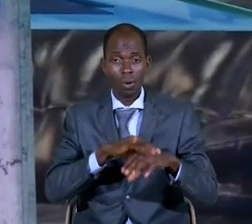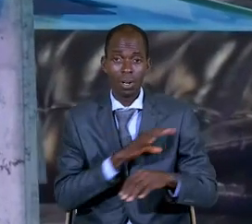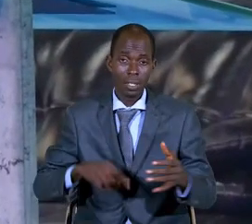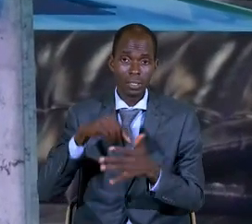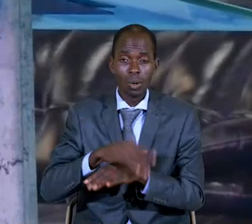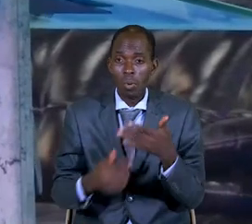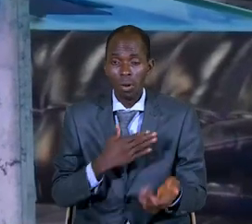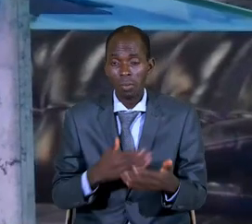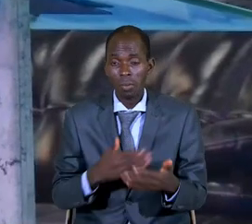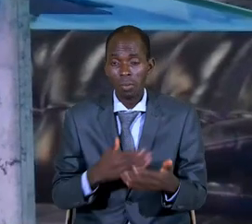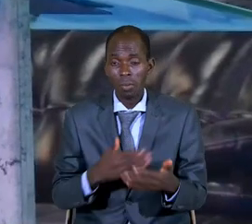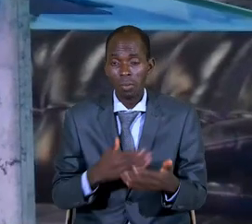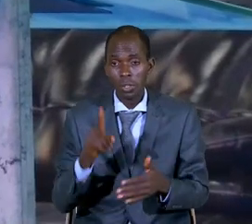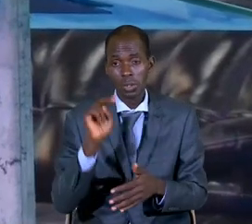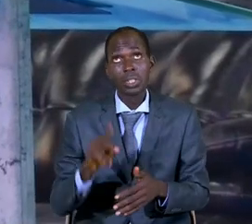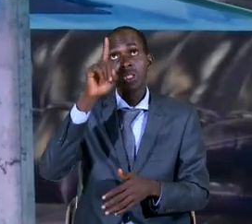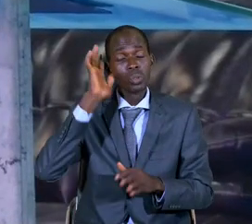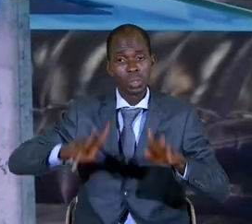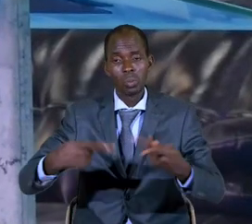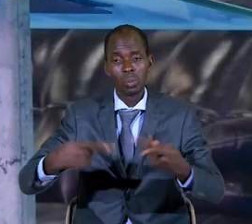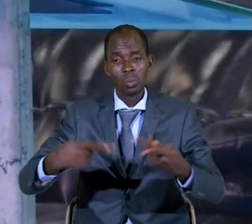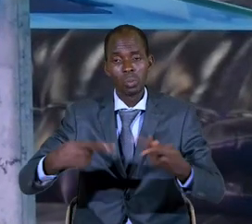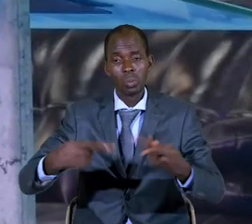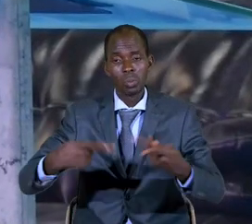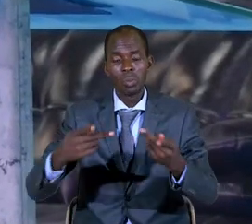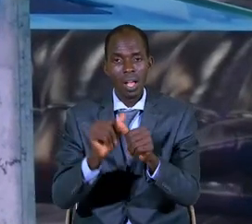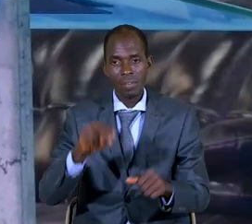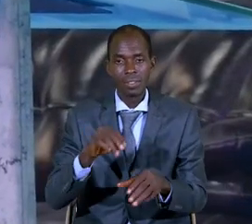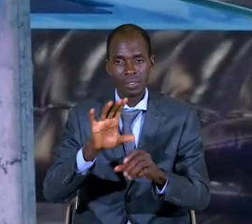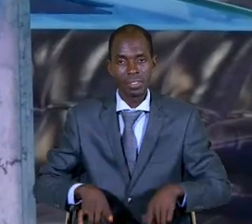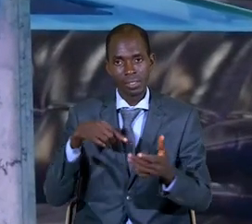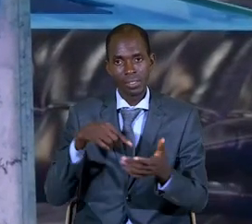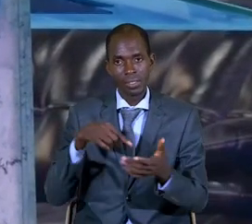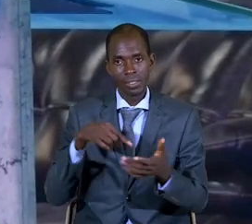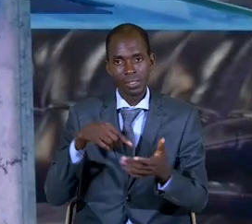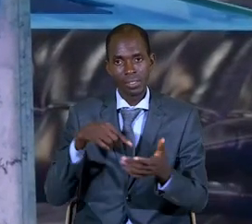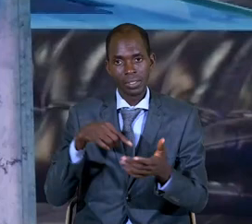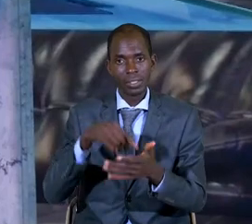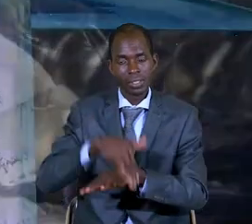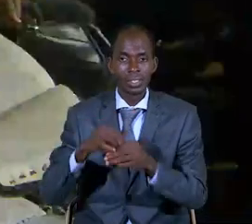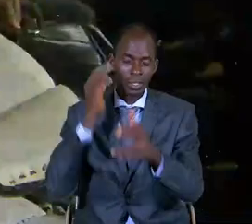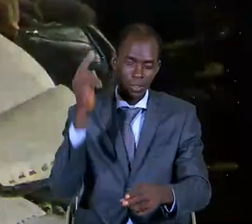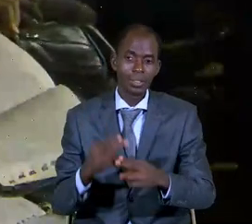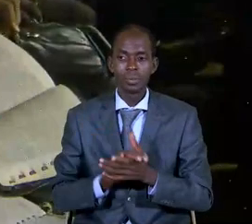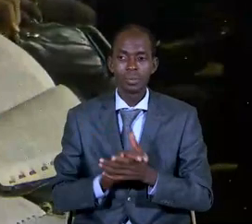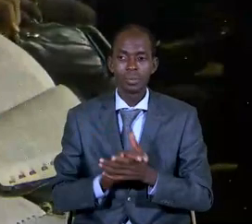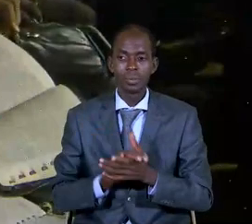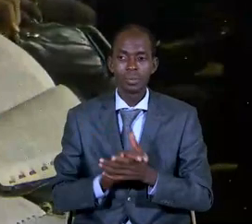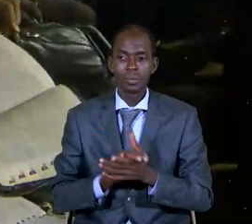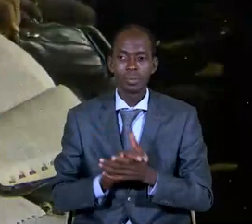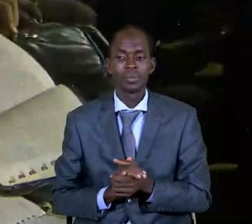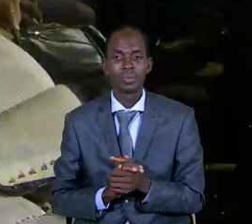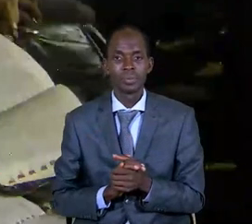need, it will supply every need in your life tonight in Jesus' name.